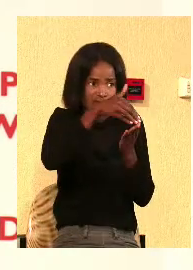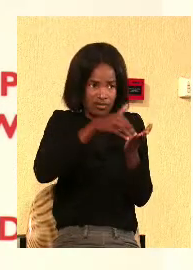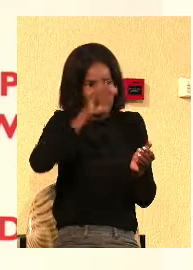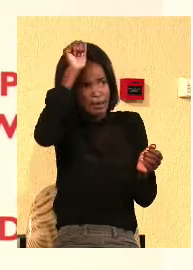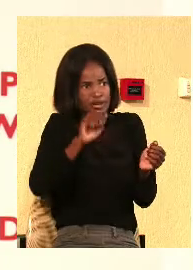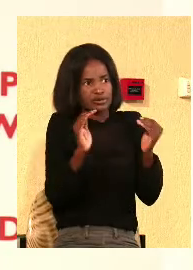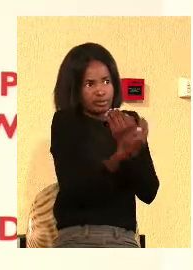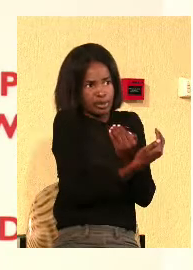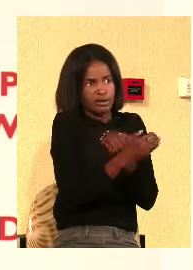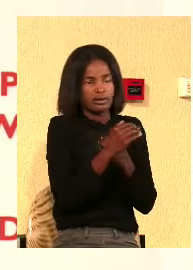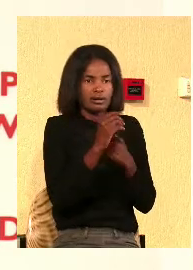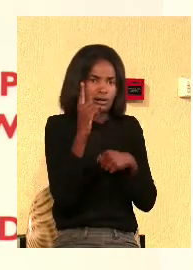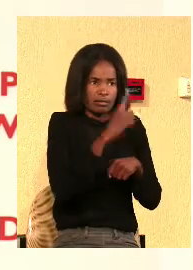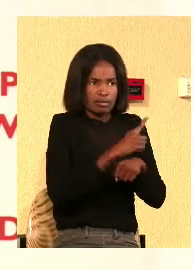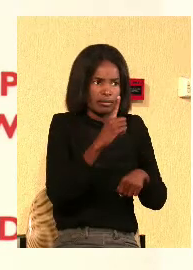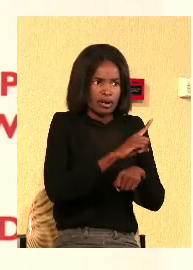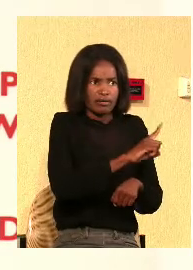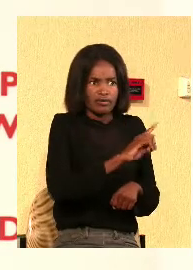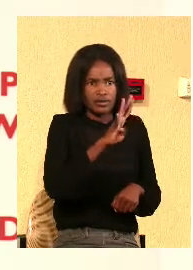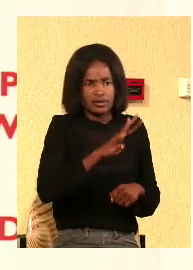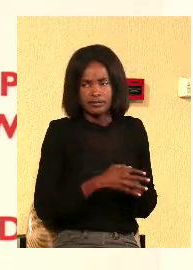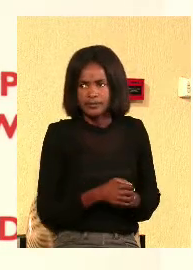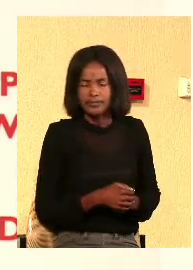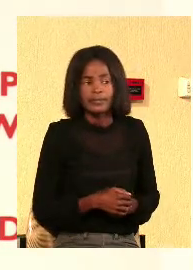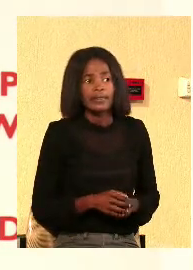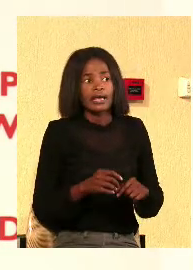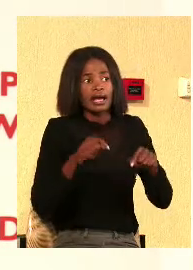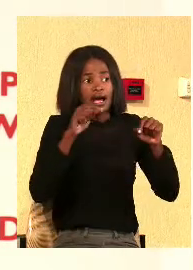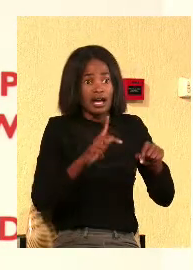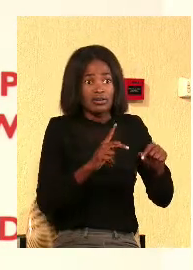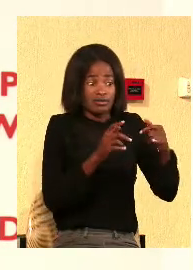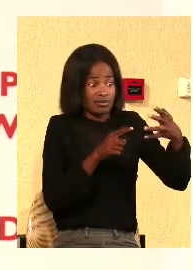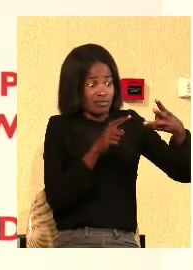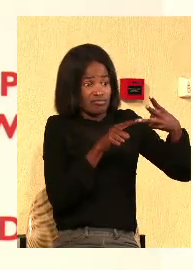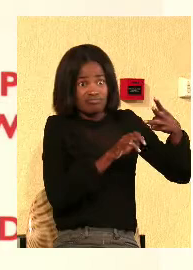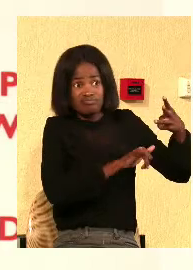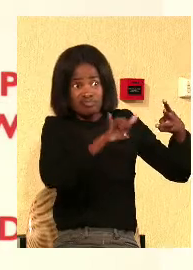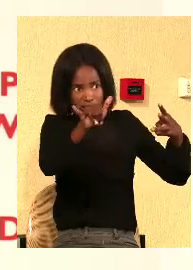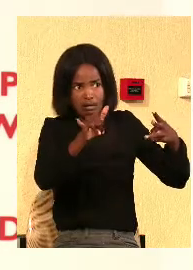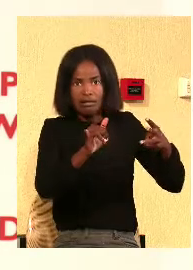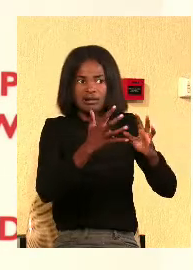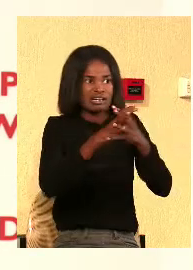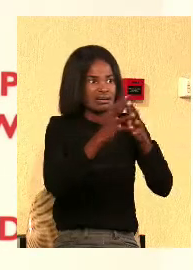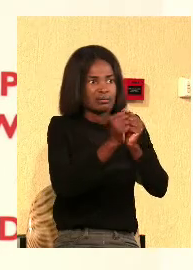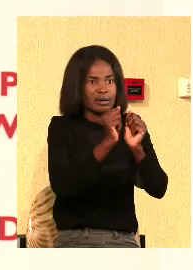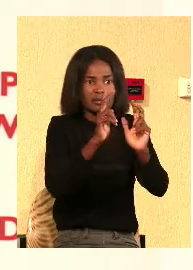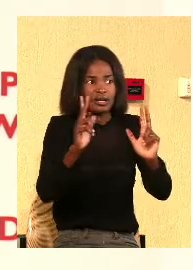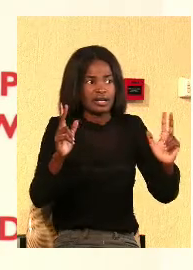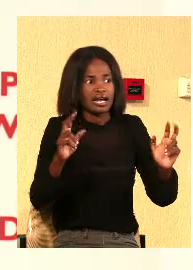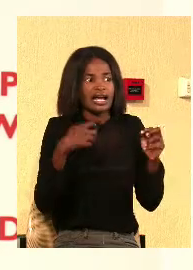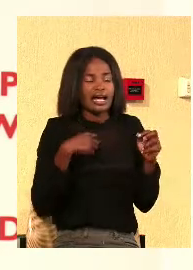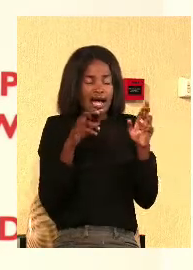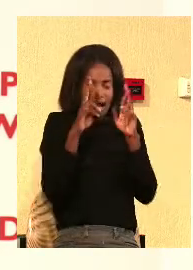in the community. I am just hoping that it did not cause